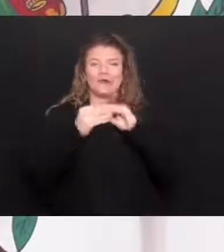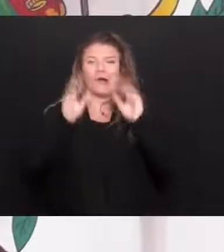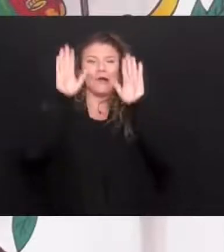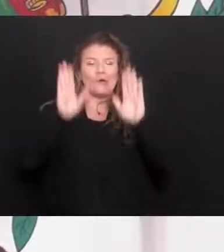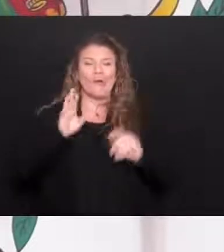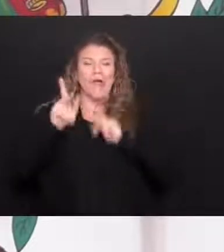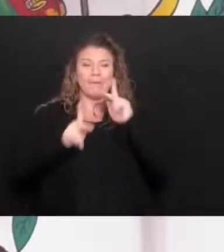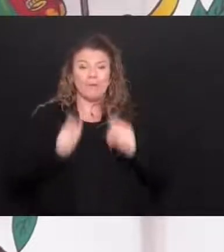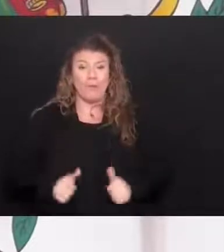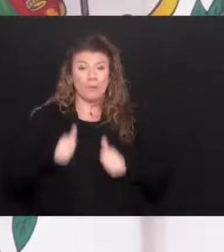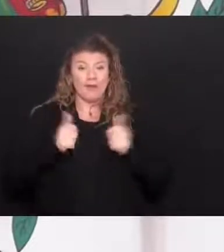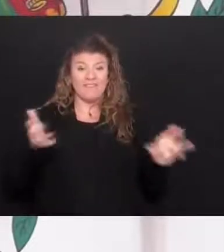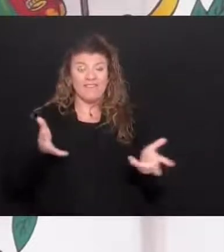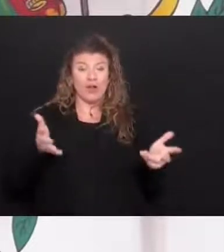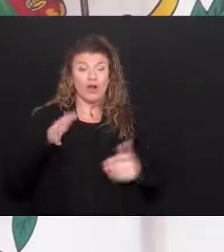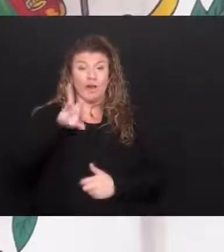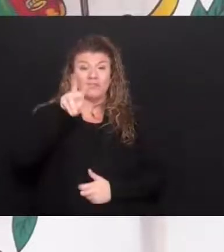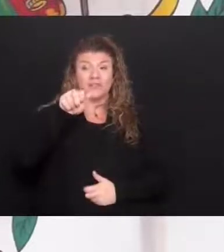but